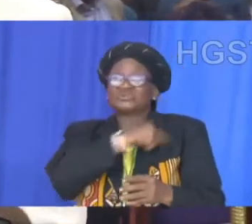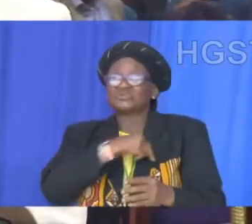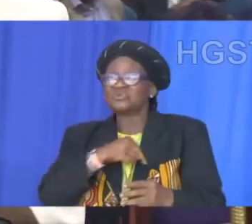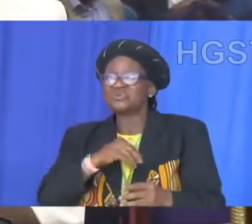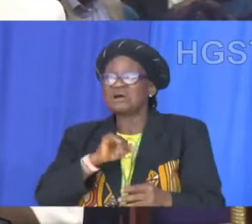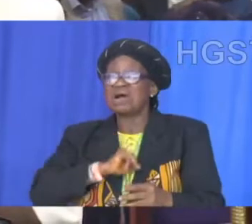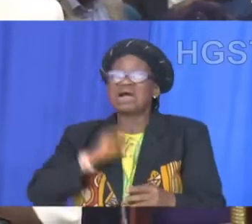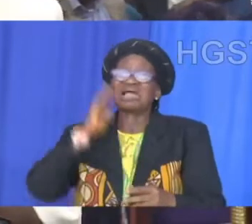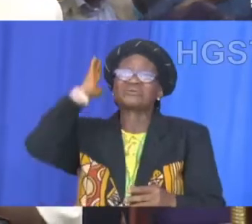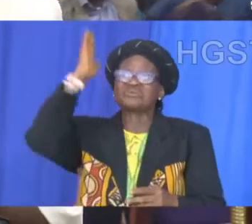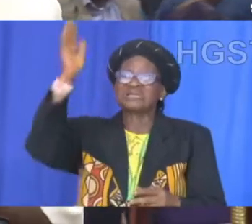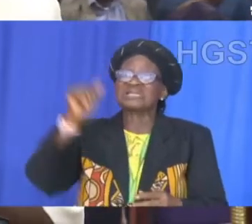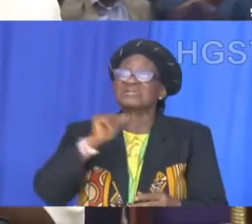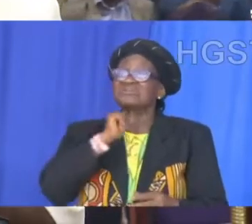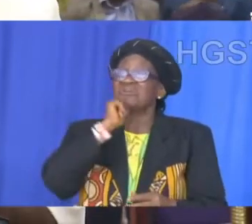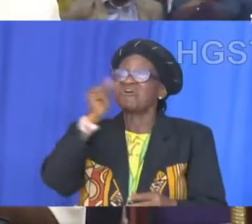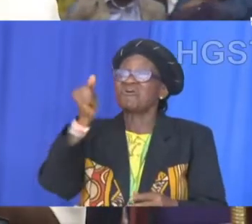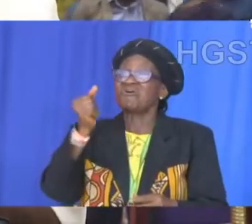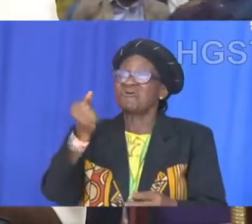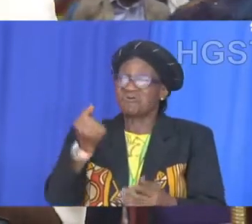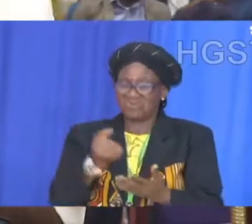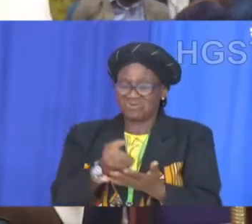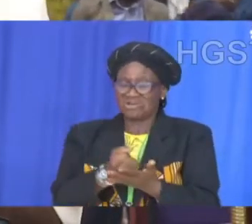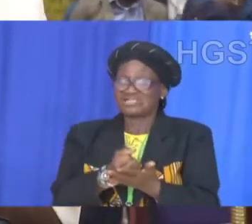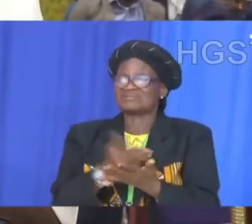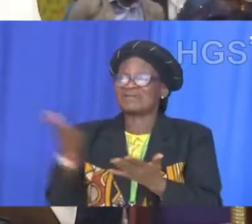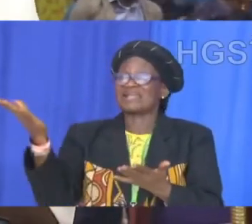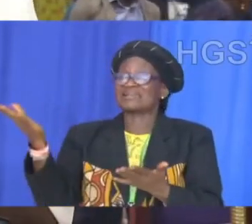hint about what the new year